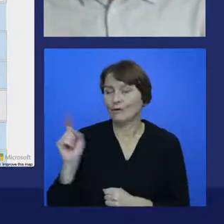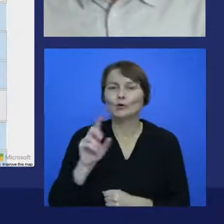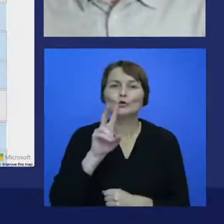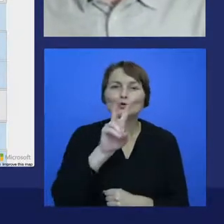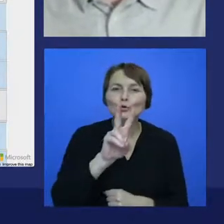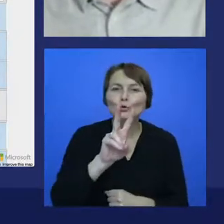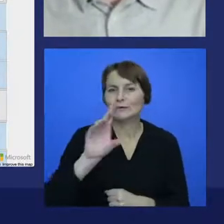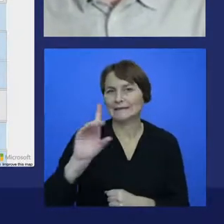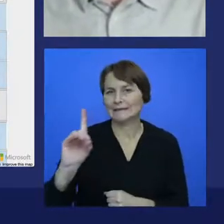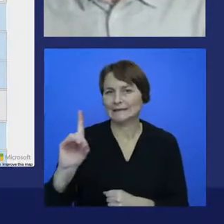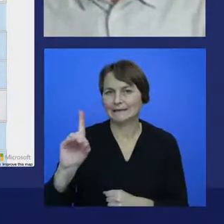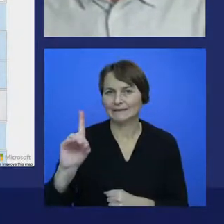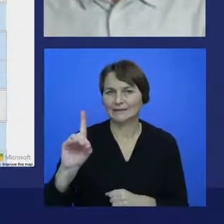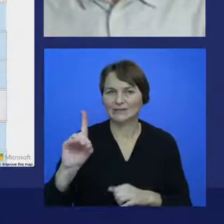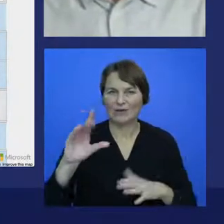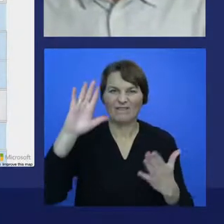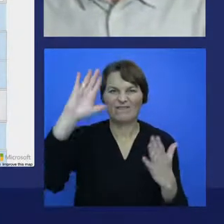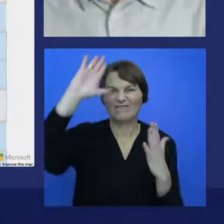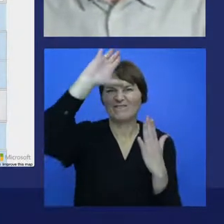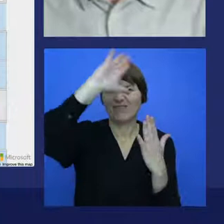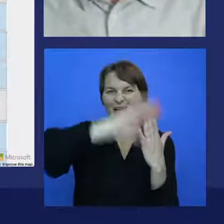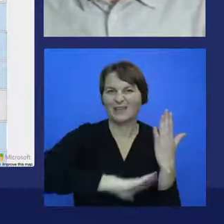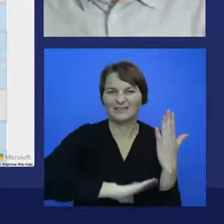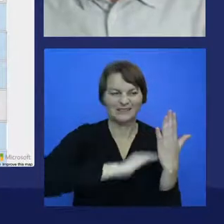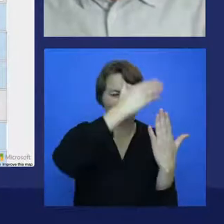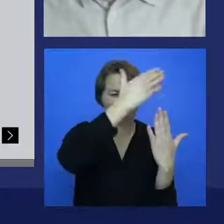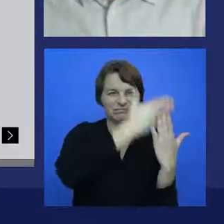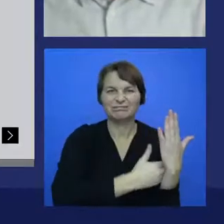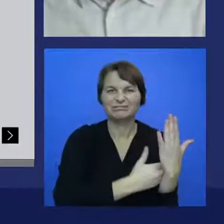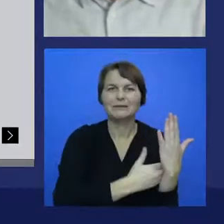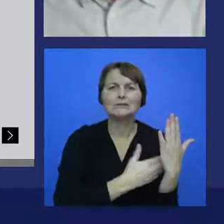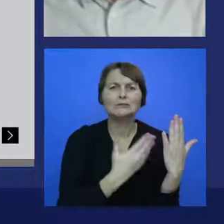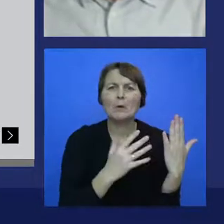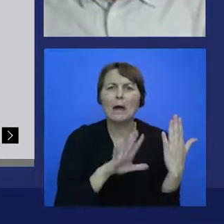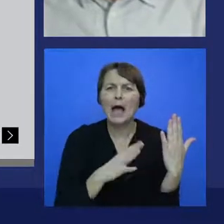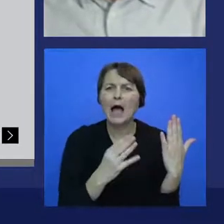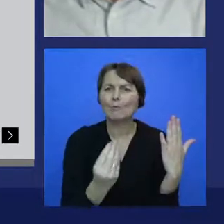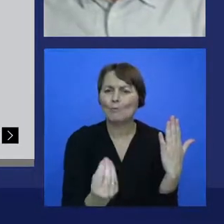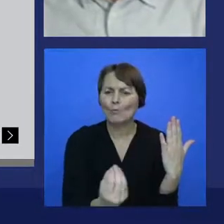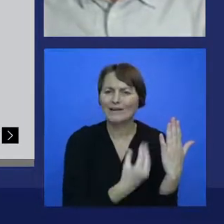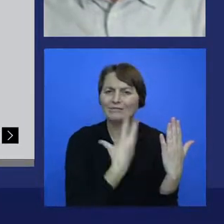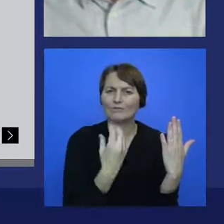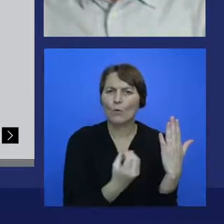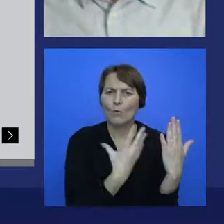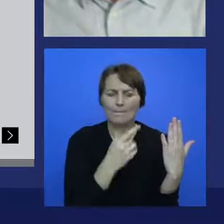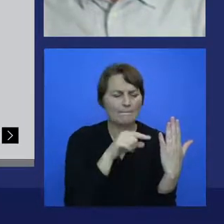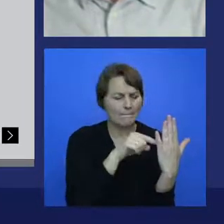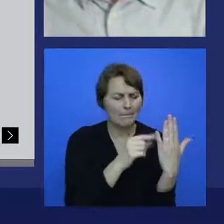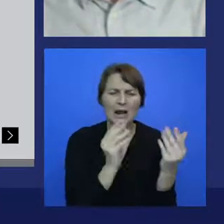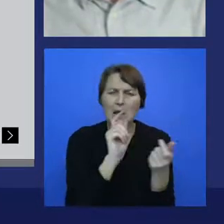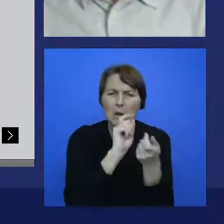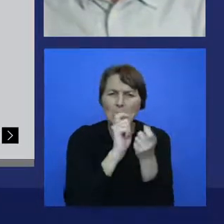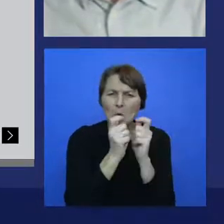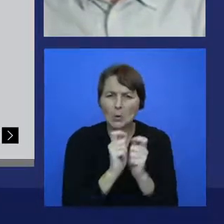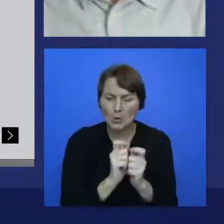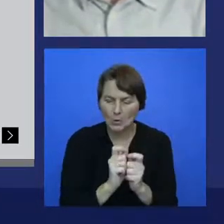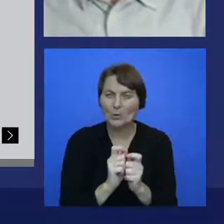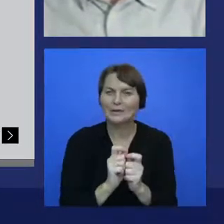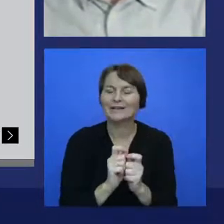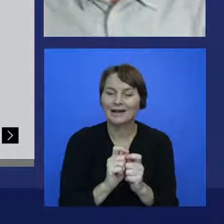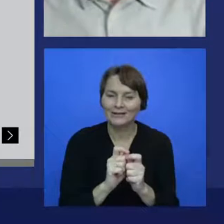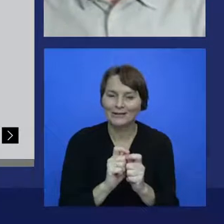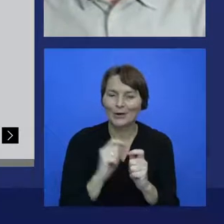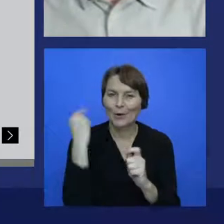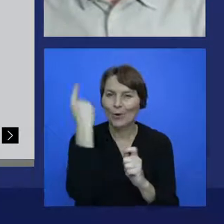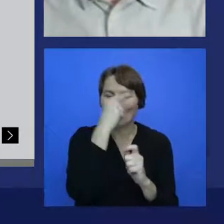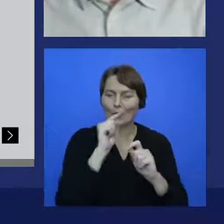information about the layout of the building. So what we were able to do using the APIs